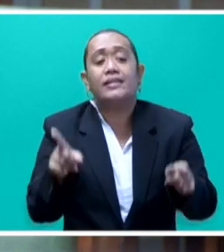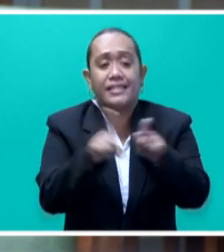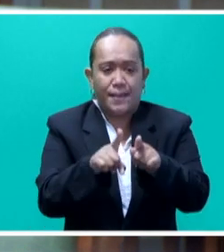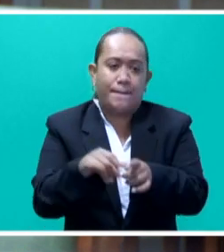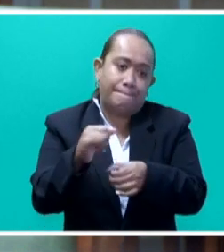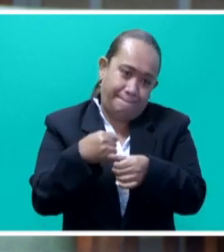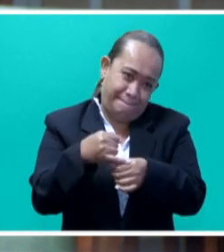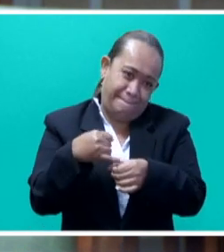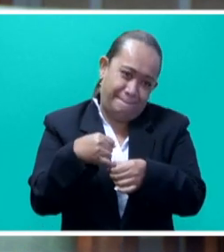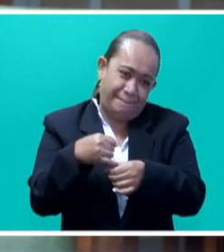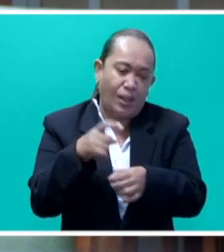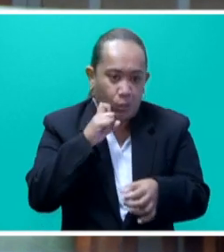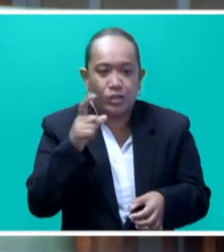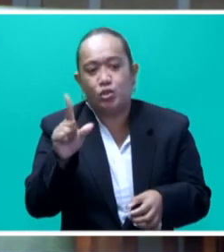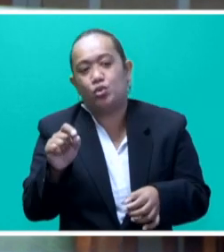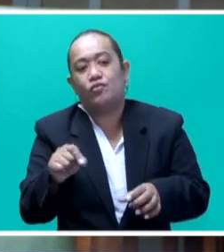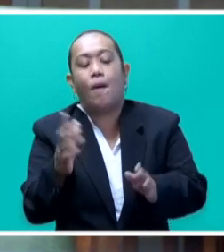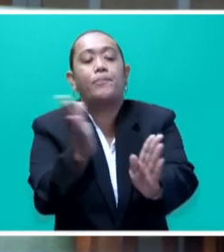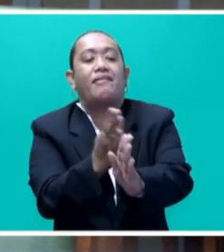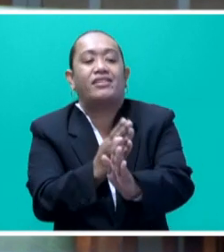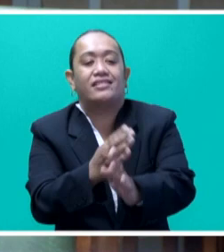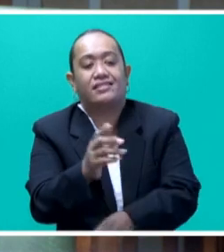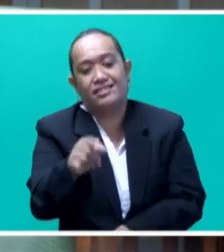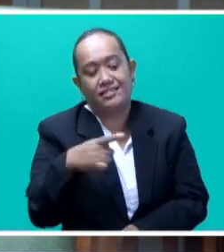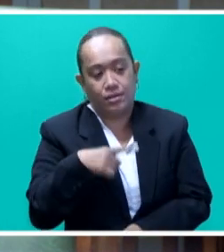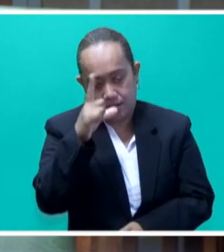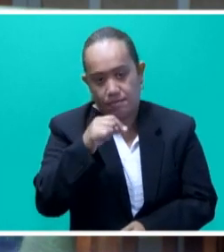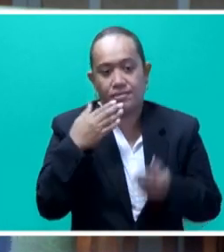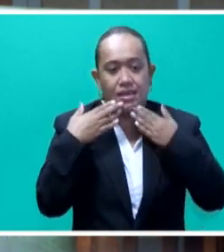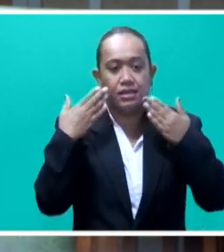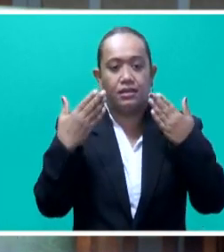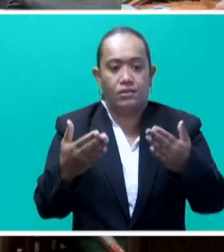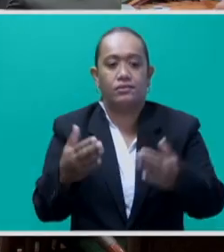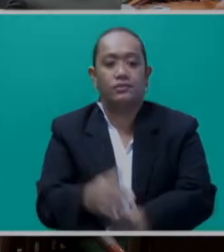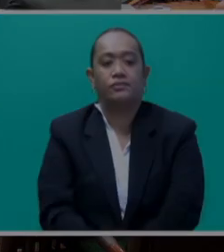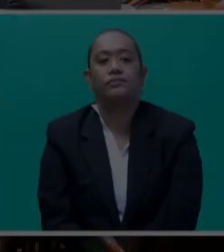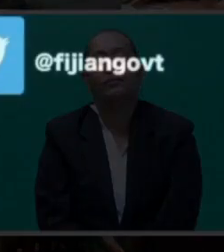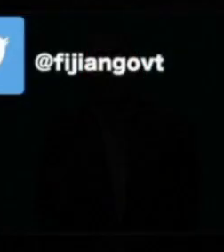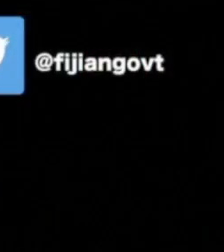services with the private sector to get better efficiency. Thank you, Mr. Speaker, sir. Thank you.